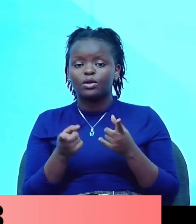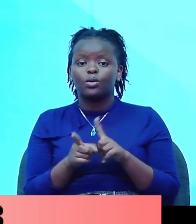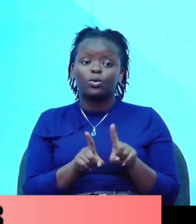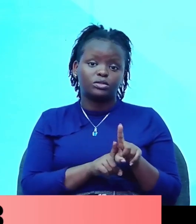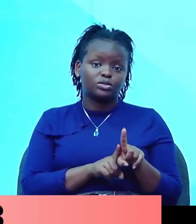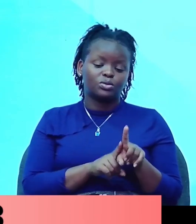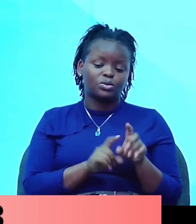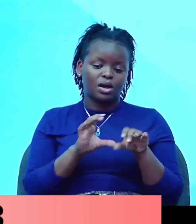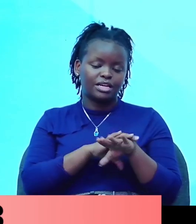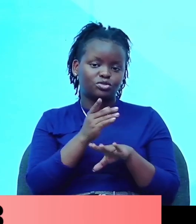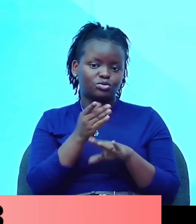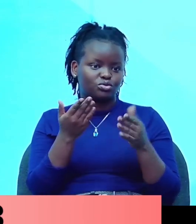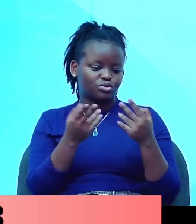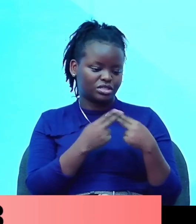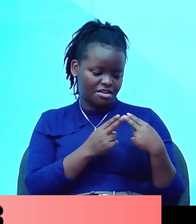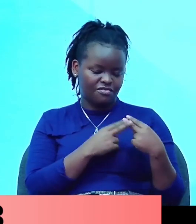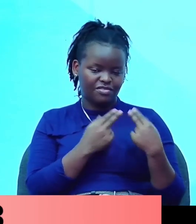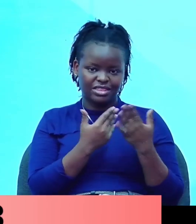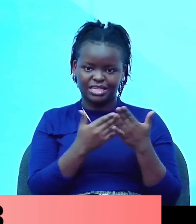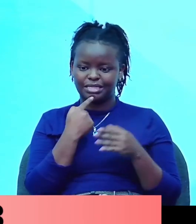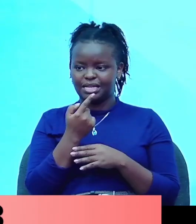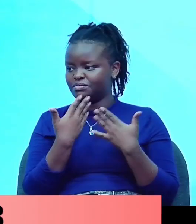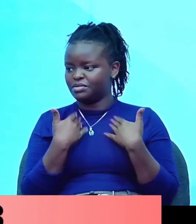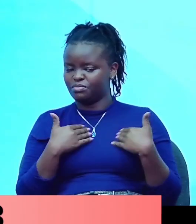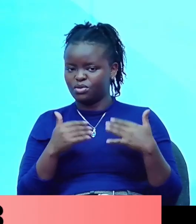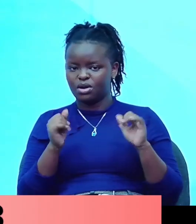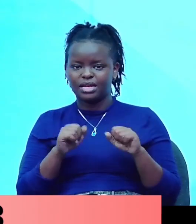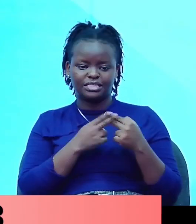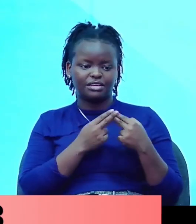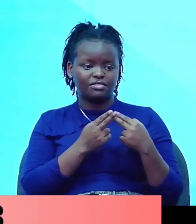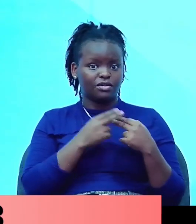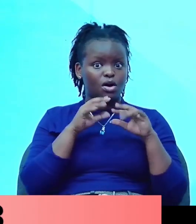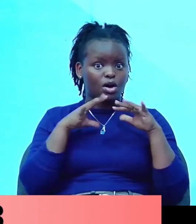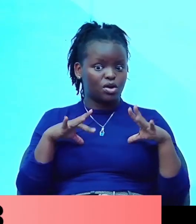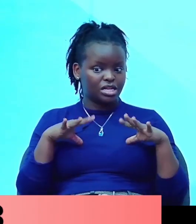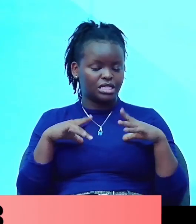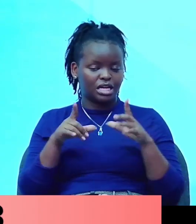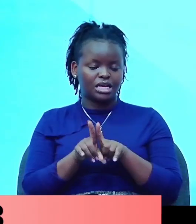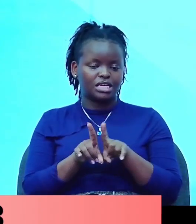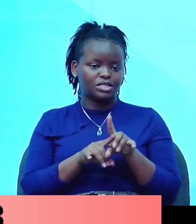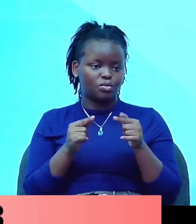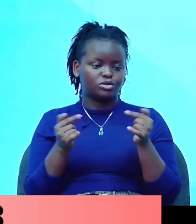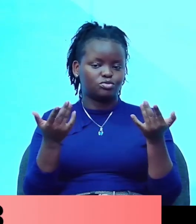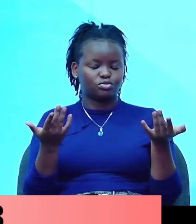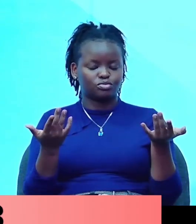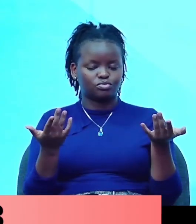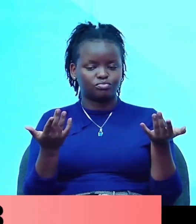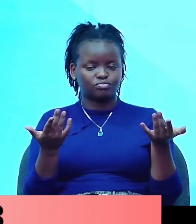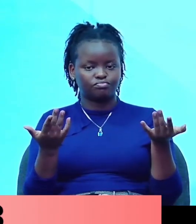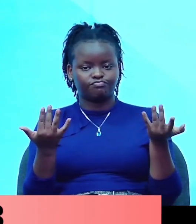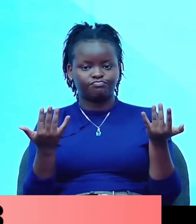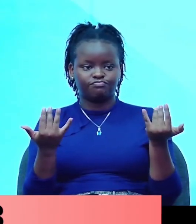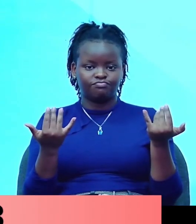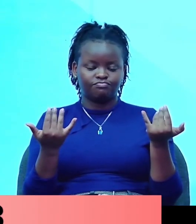because those are the things we're telling people. You can be saving for a holiday as opposed to just, acting on